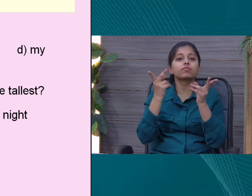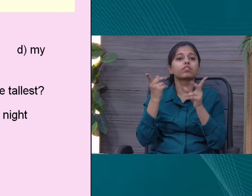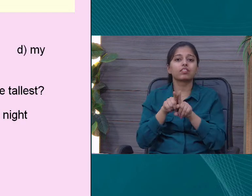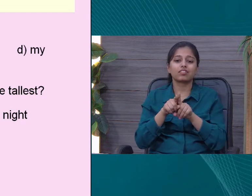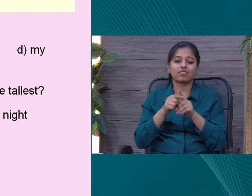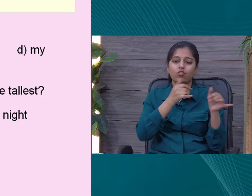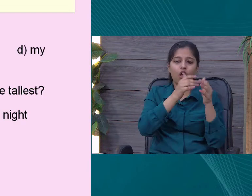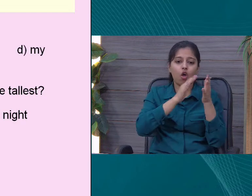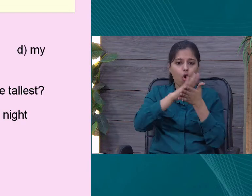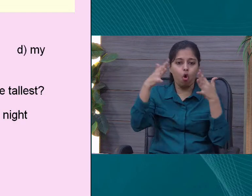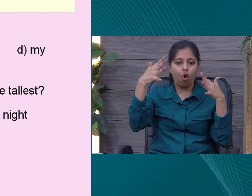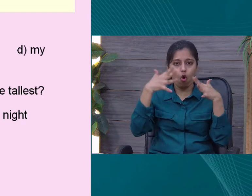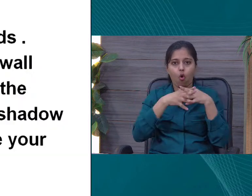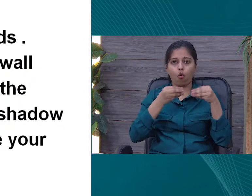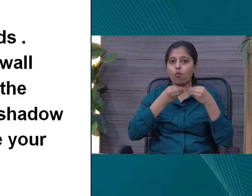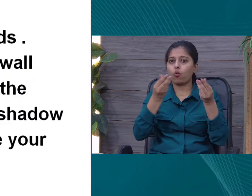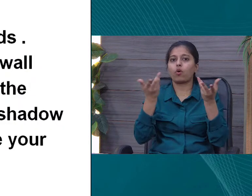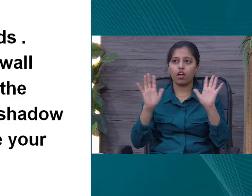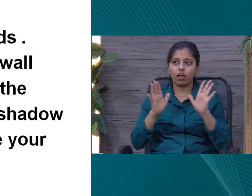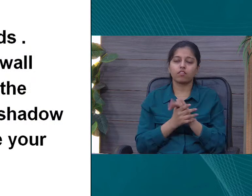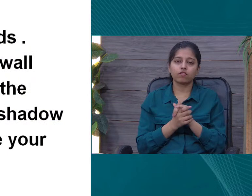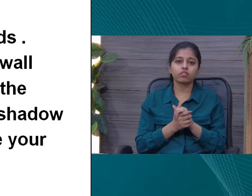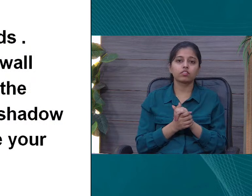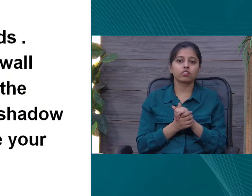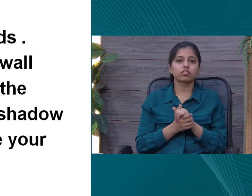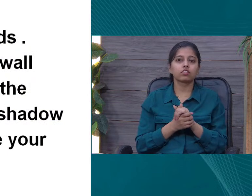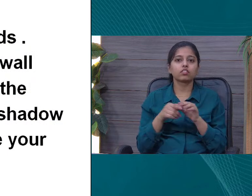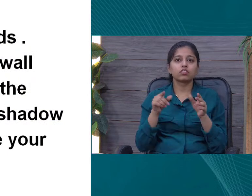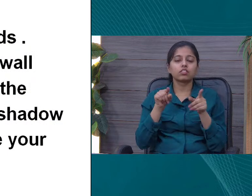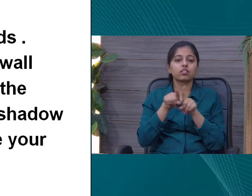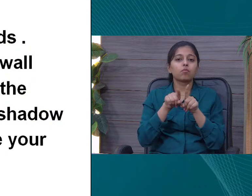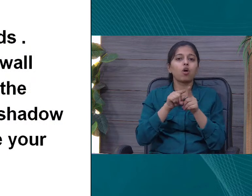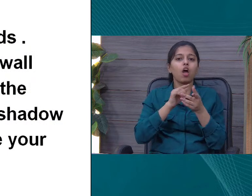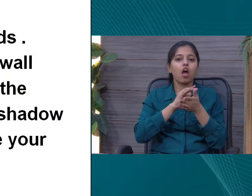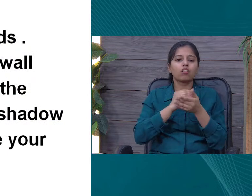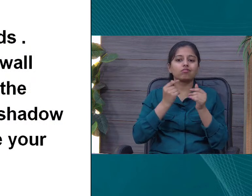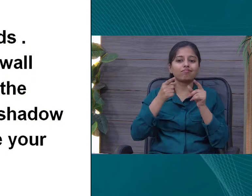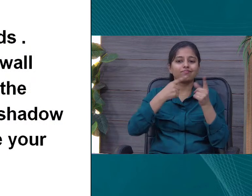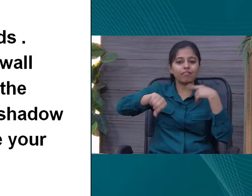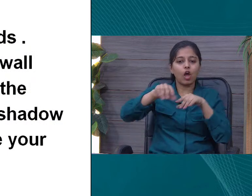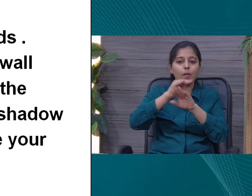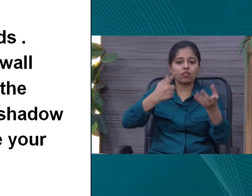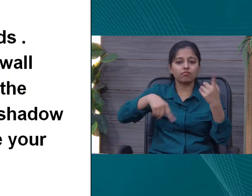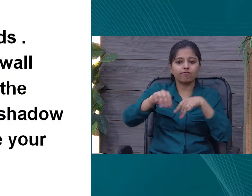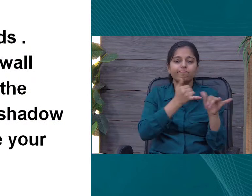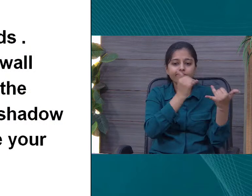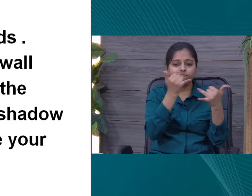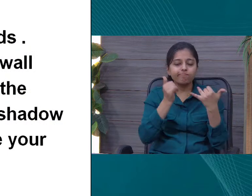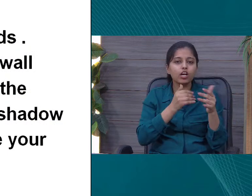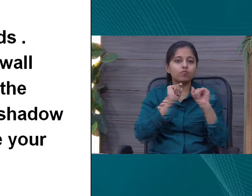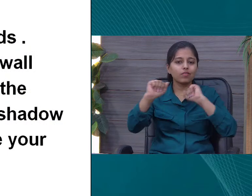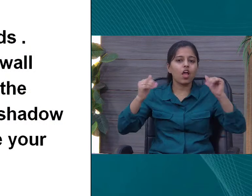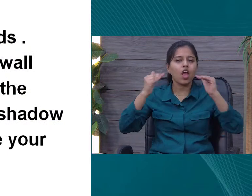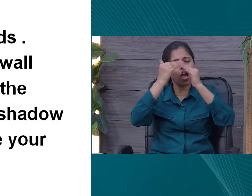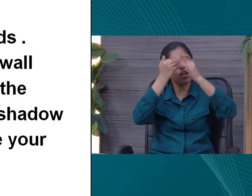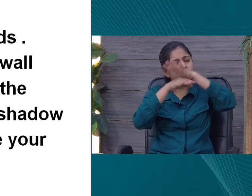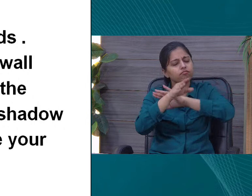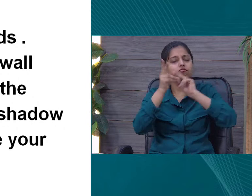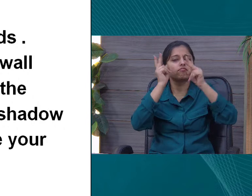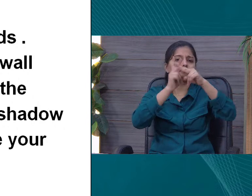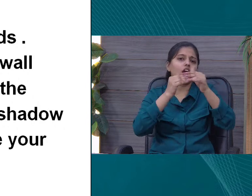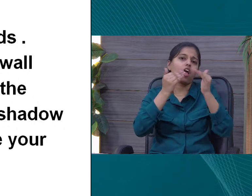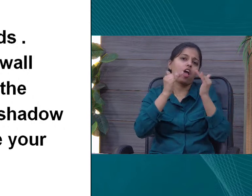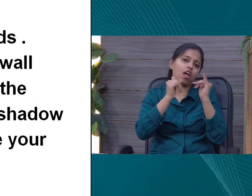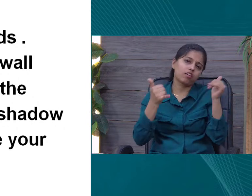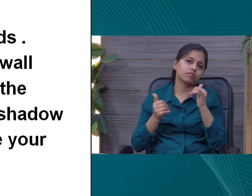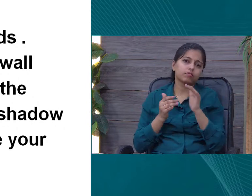for homework, right? So what that is? There is an activity which all children would like to do, whether it